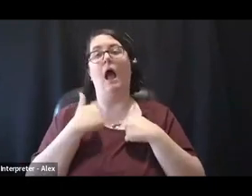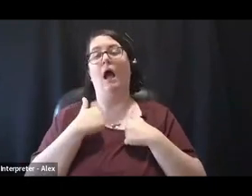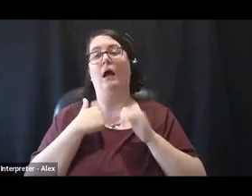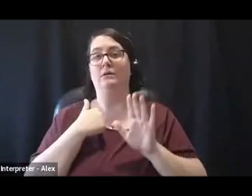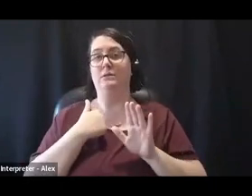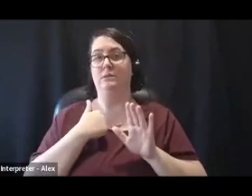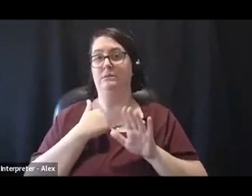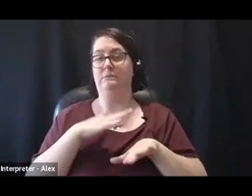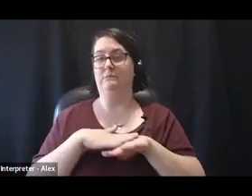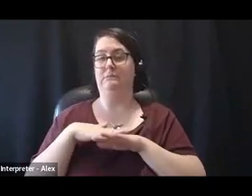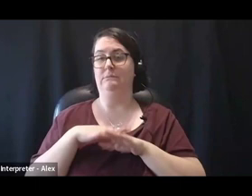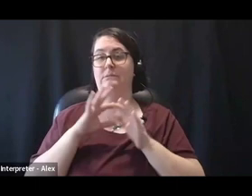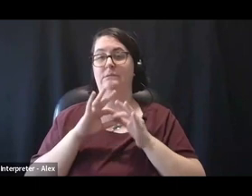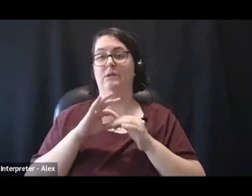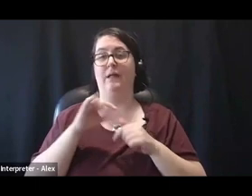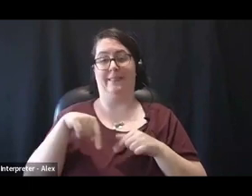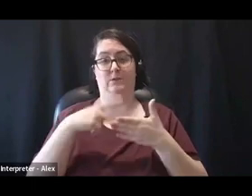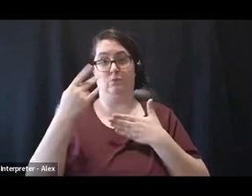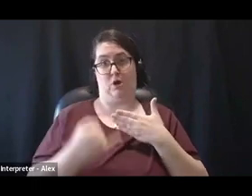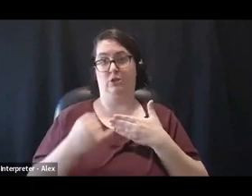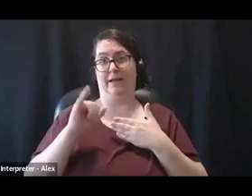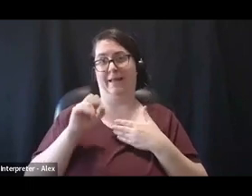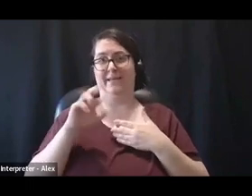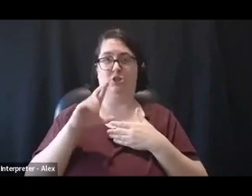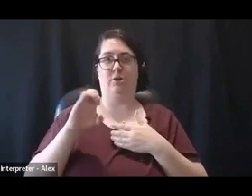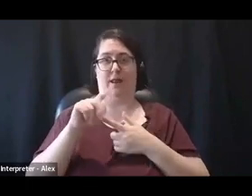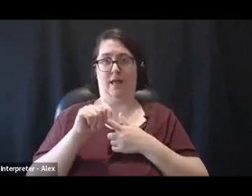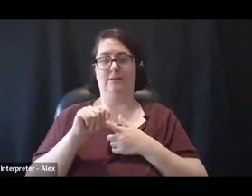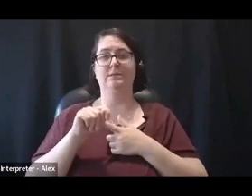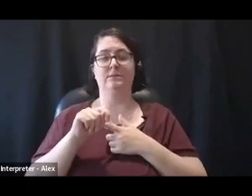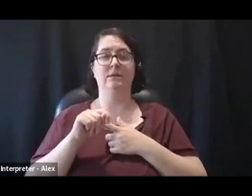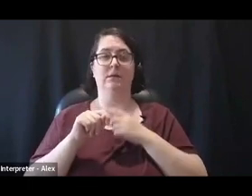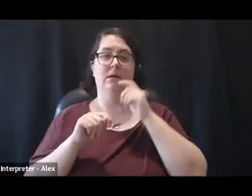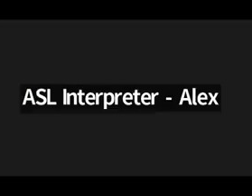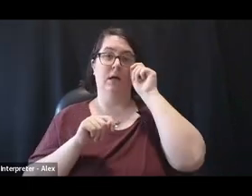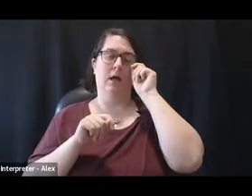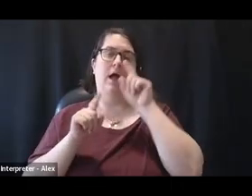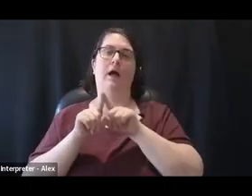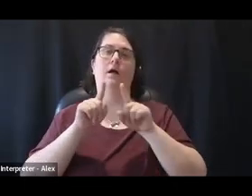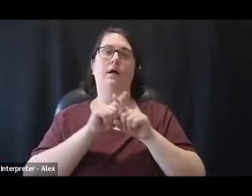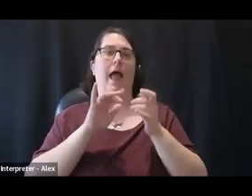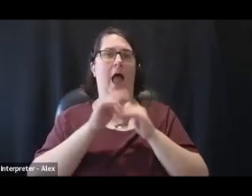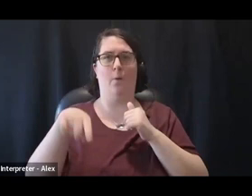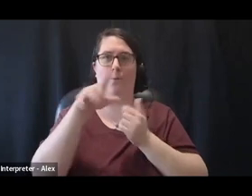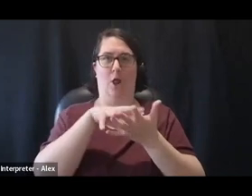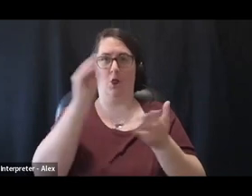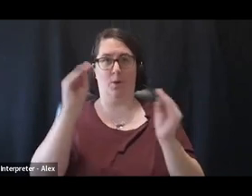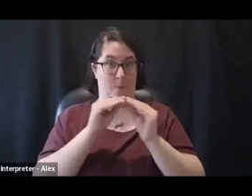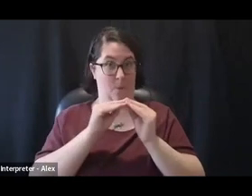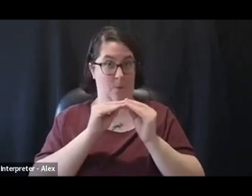a few more words about InterConnect and the InterConnect initiative, and especially about how you can learn more about